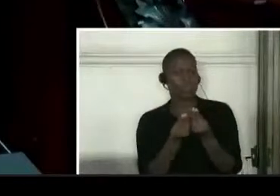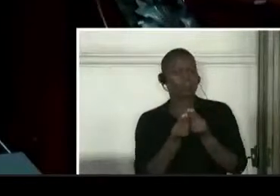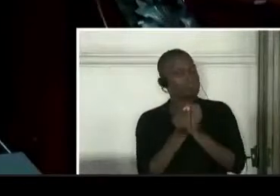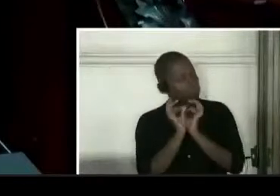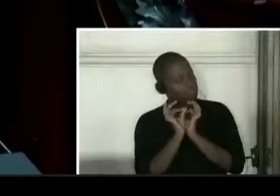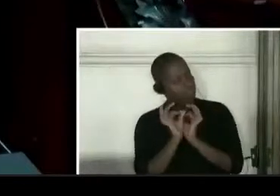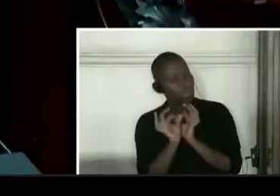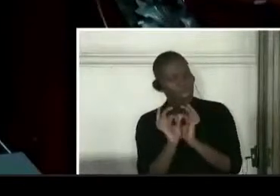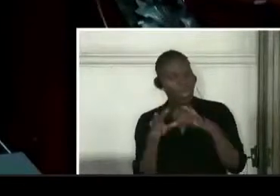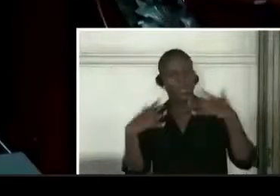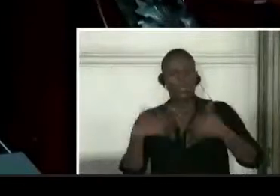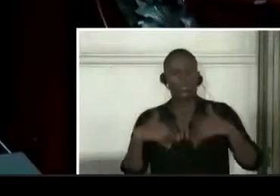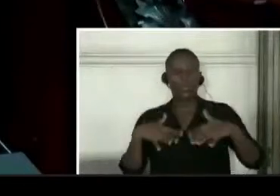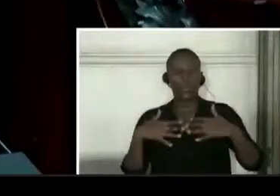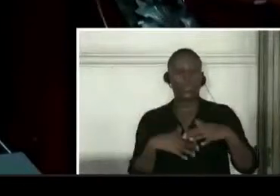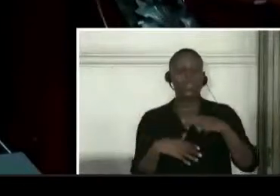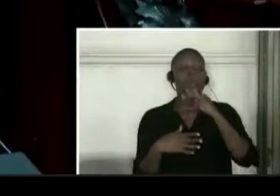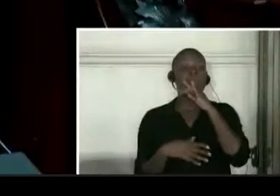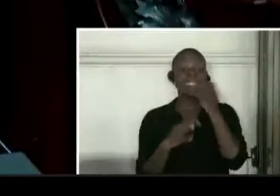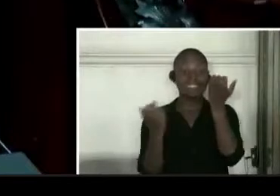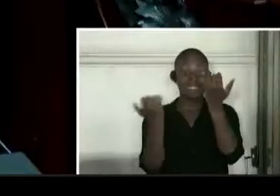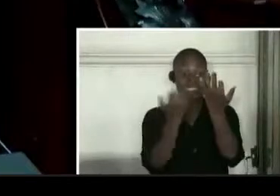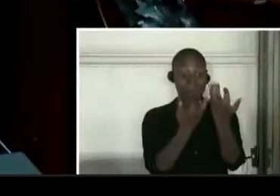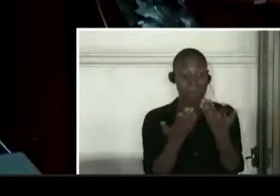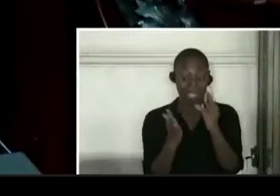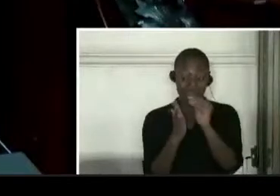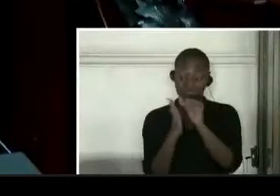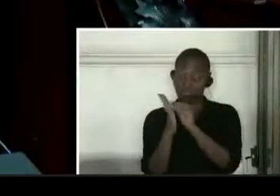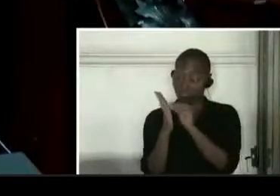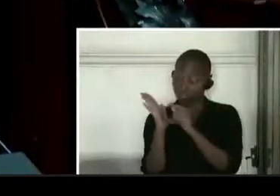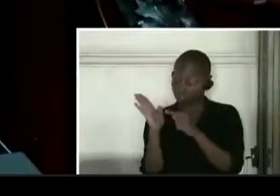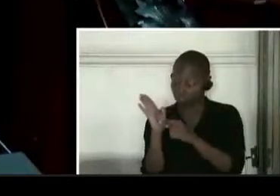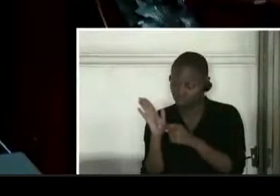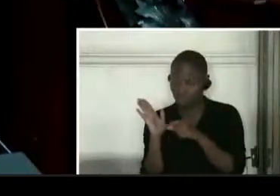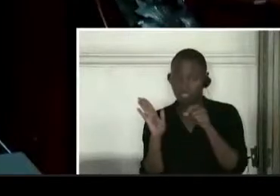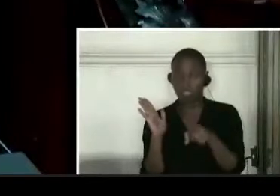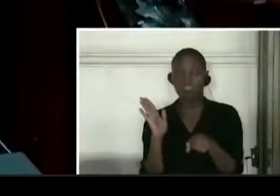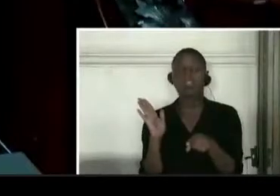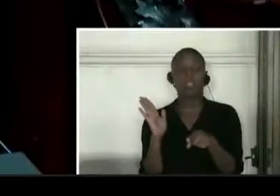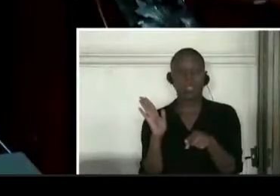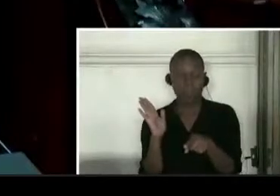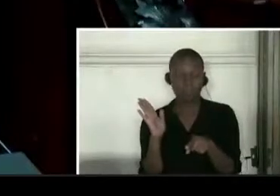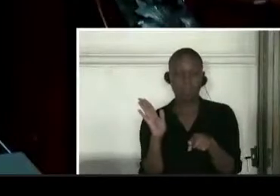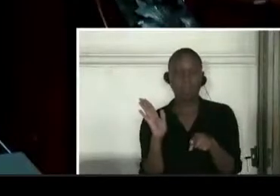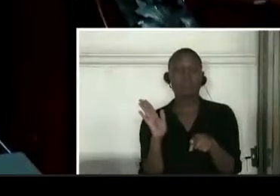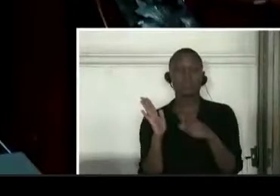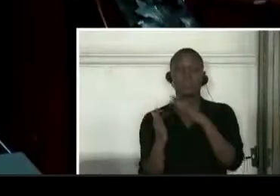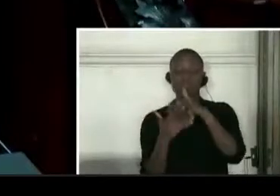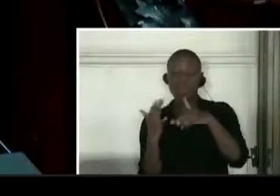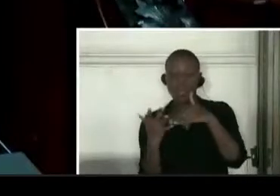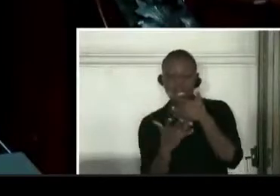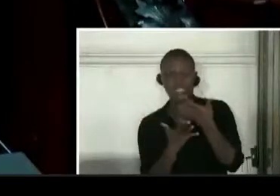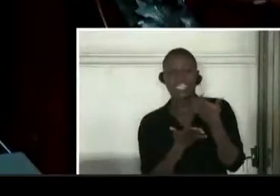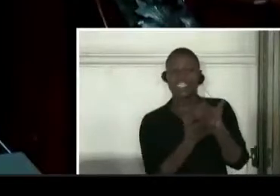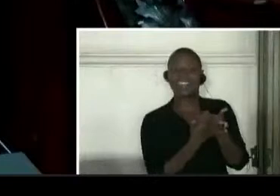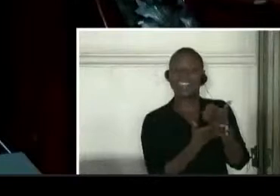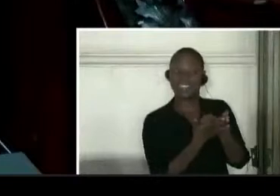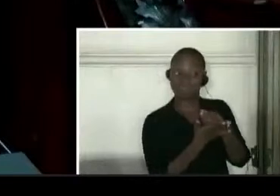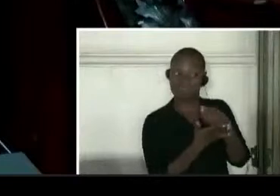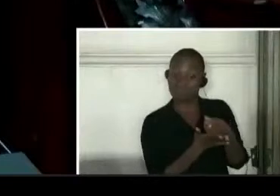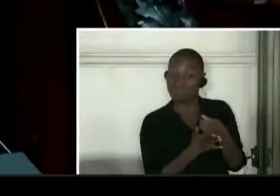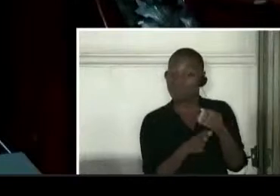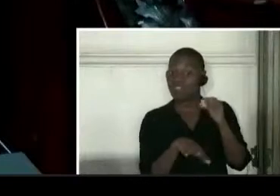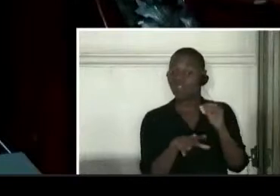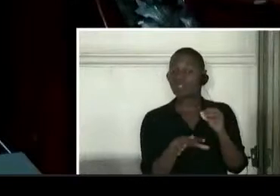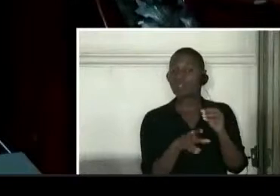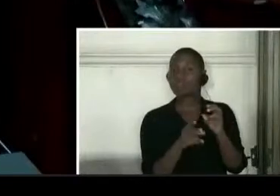budget responds clearly to the challenges posed by political, social, and economic matters. And accordingly, the ANC applauds